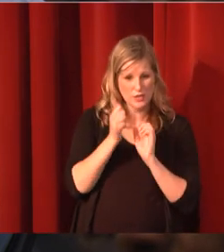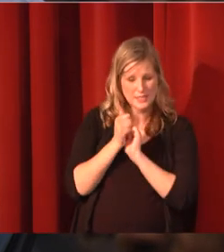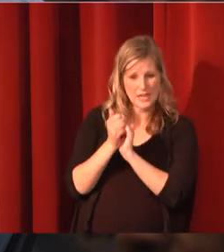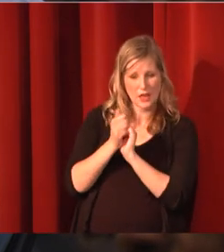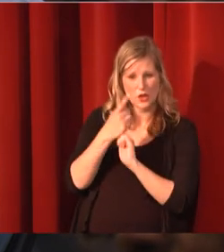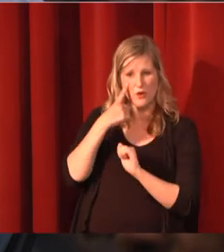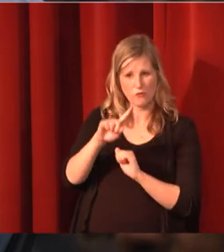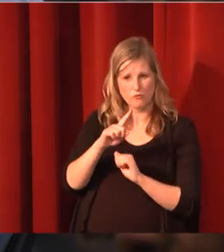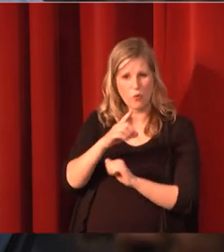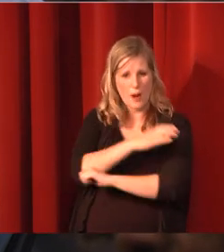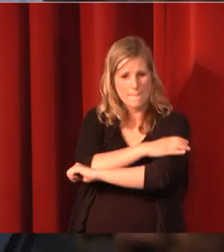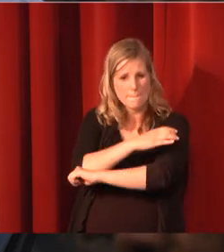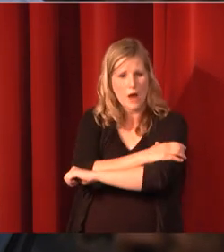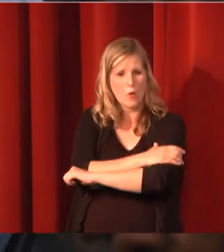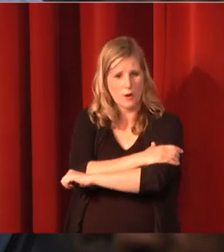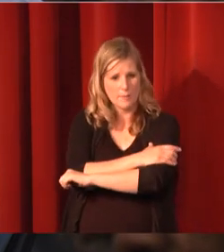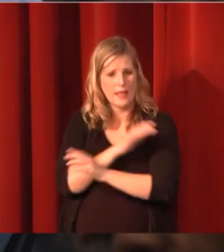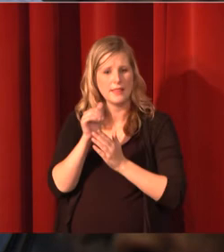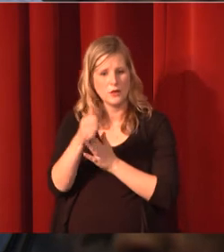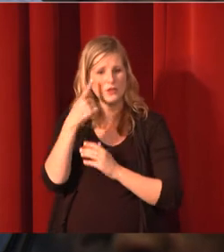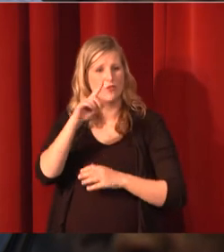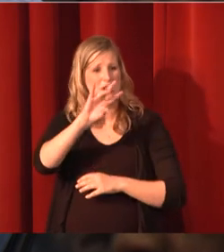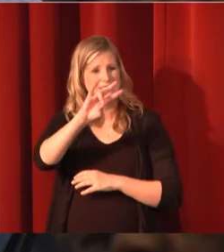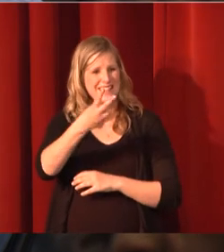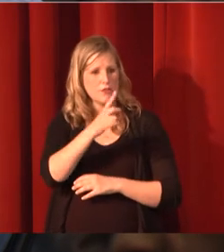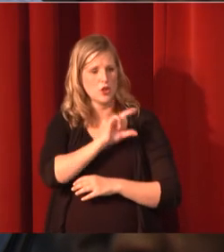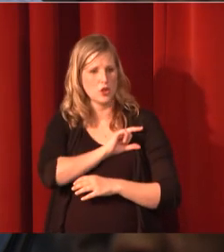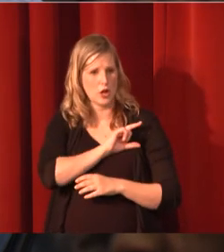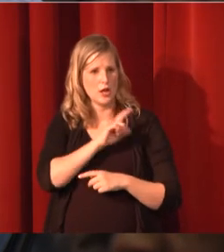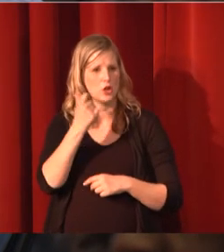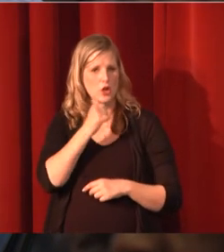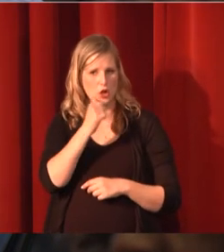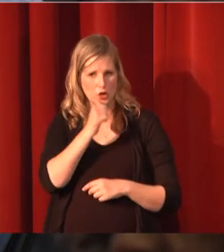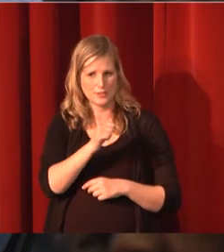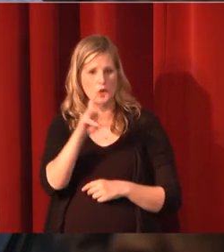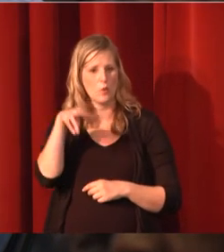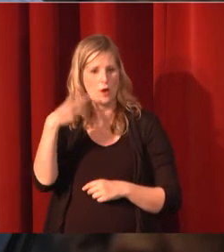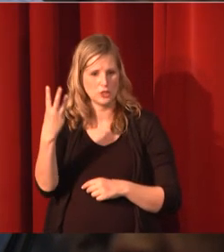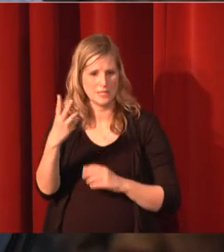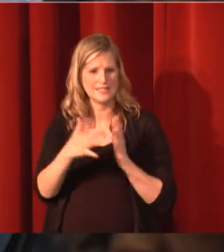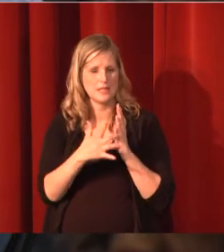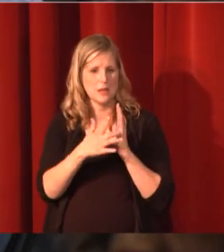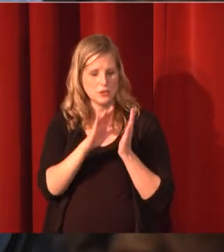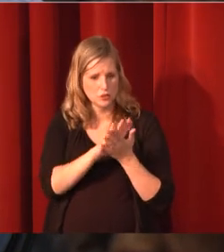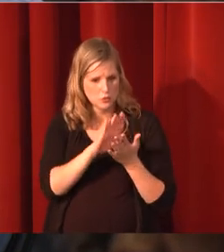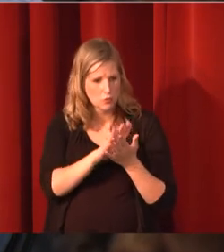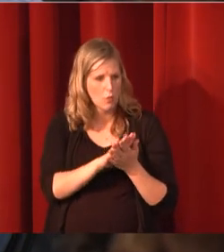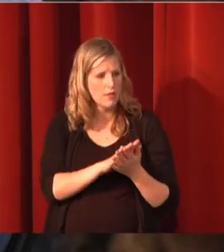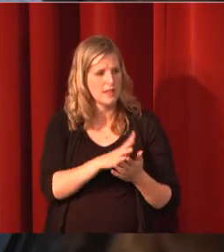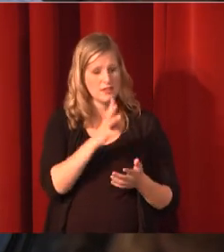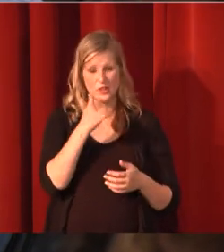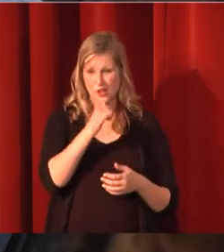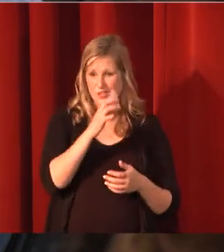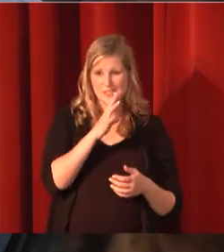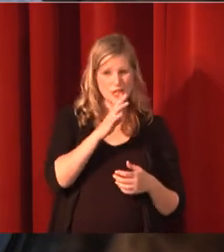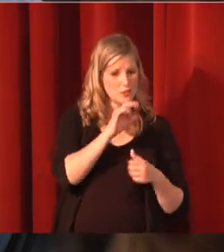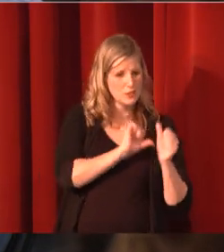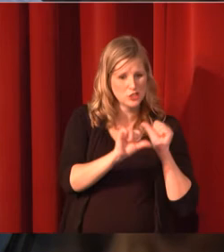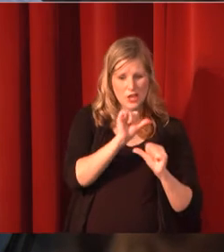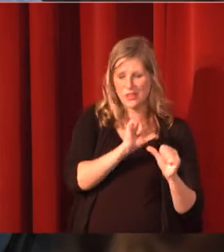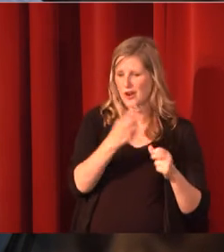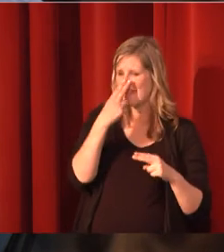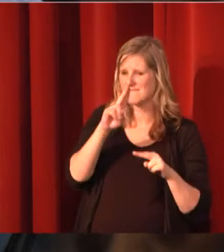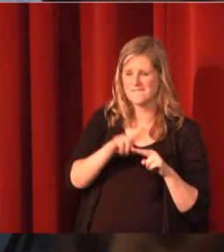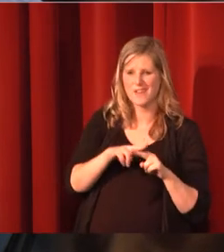and leadership group for seventh-grade girls at Washington technology magnet the girls they serve talk to each other they go on fun-filled